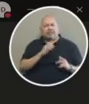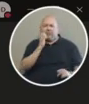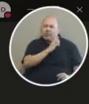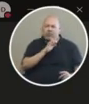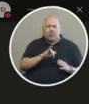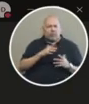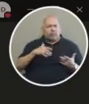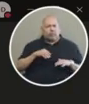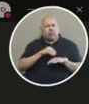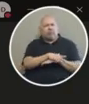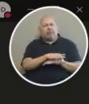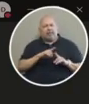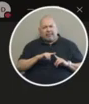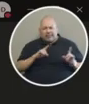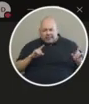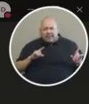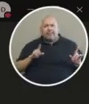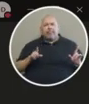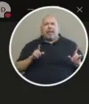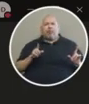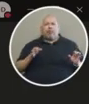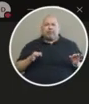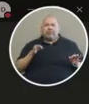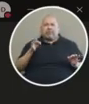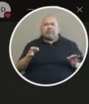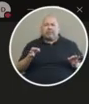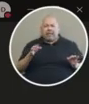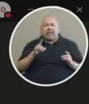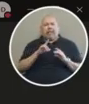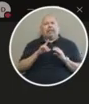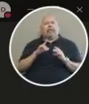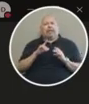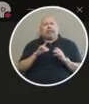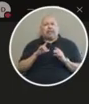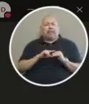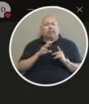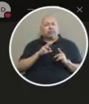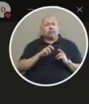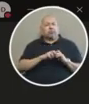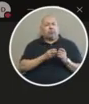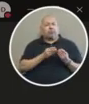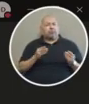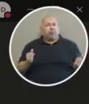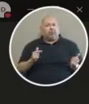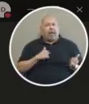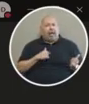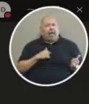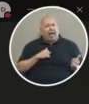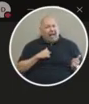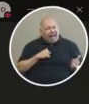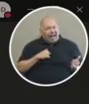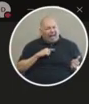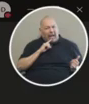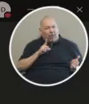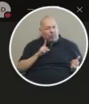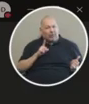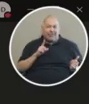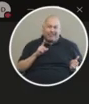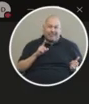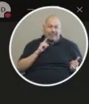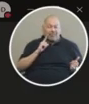this will only delay in getting to those solutions. And so I would